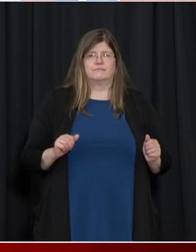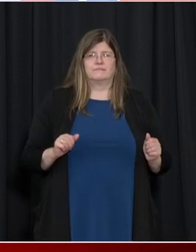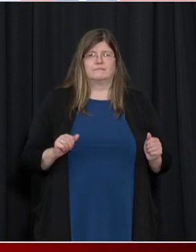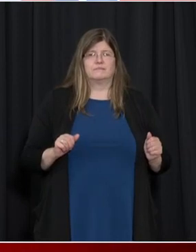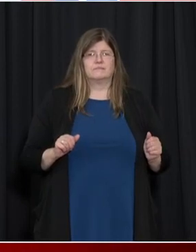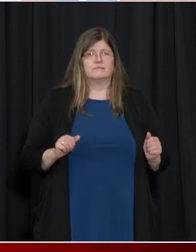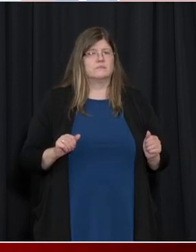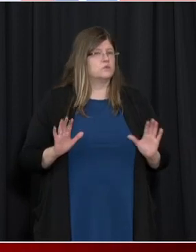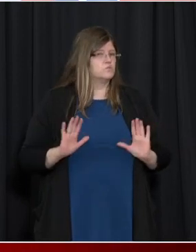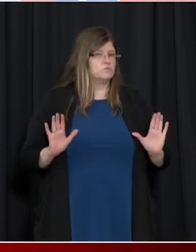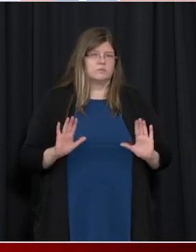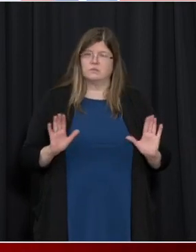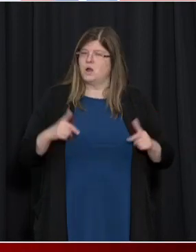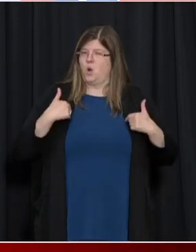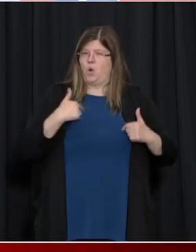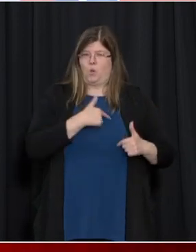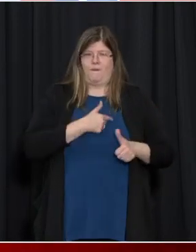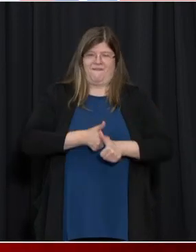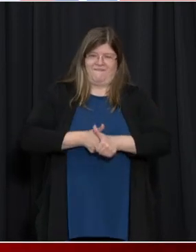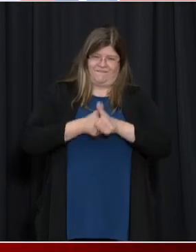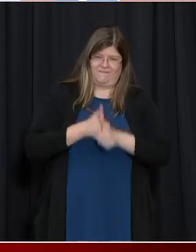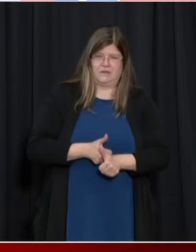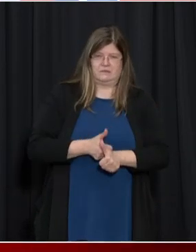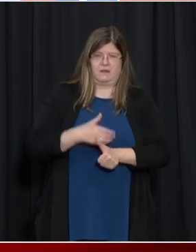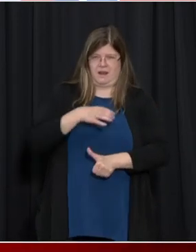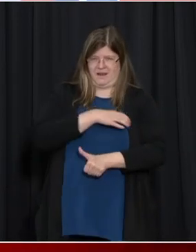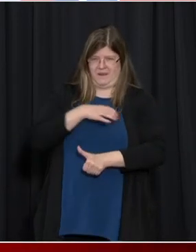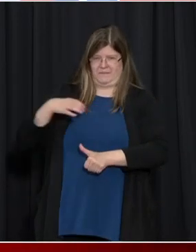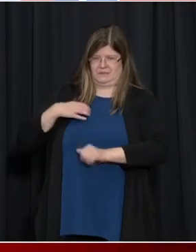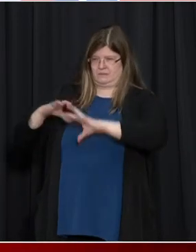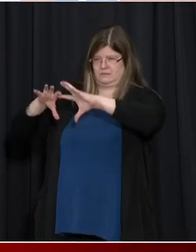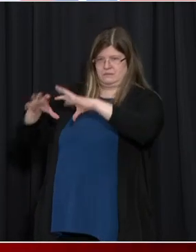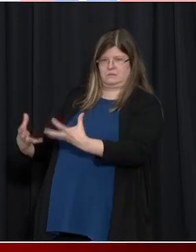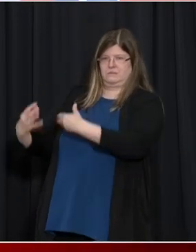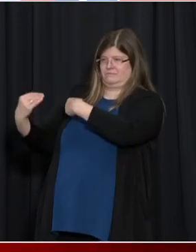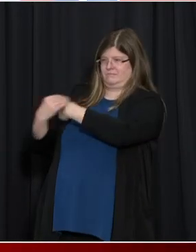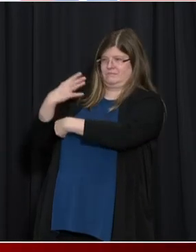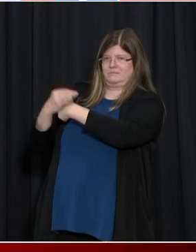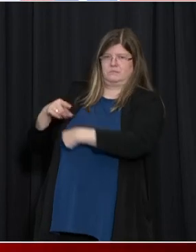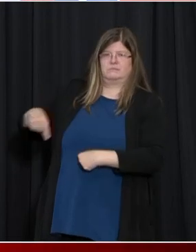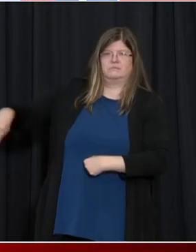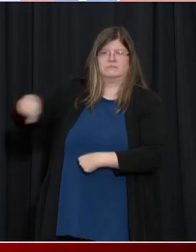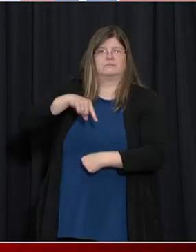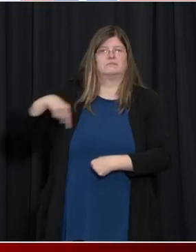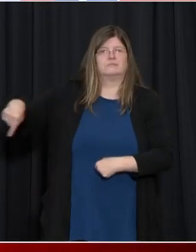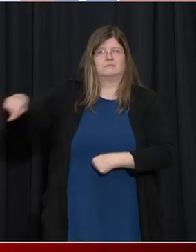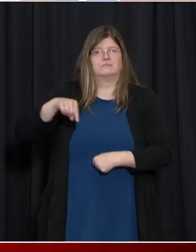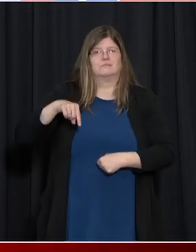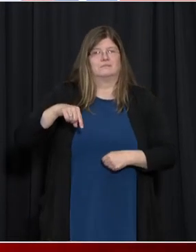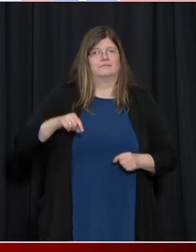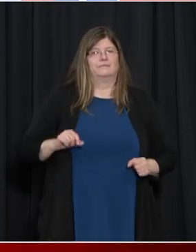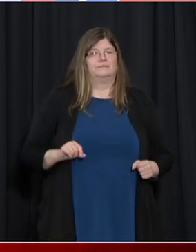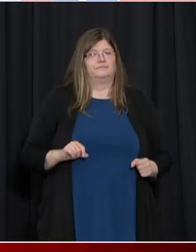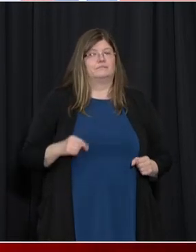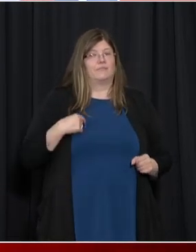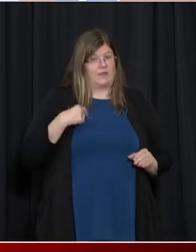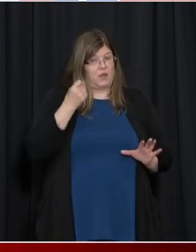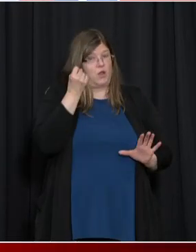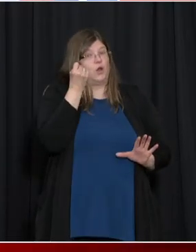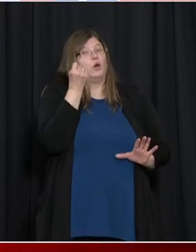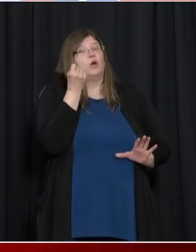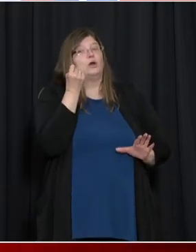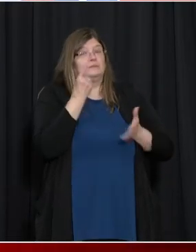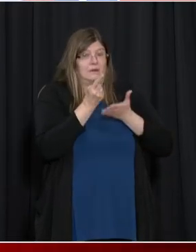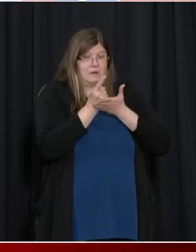say, however, that we have spent some time in the last week in discussions with the counties